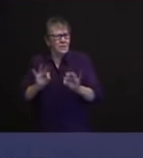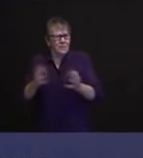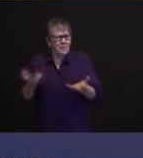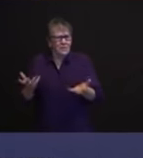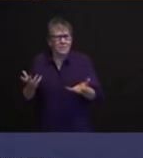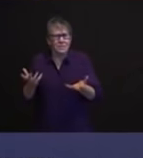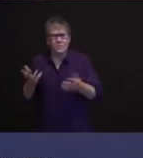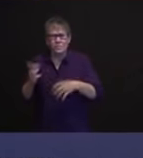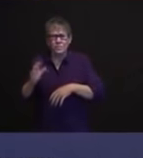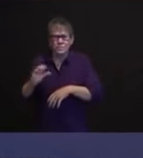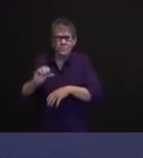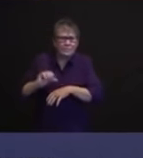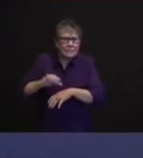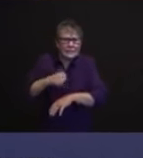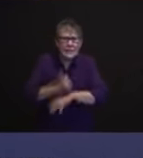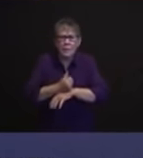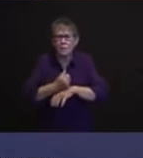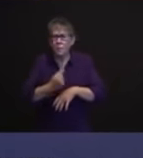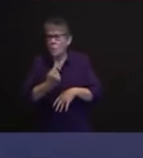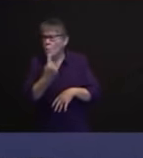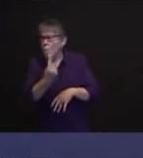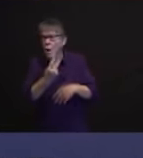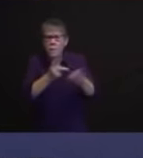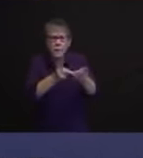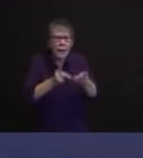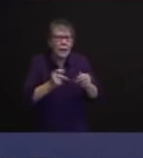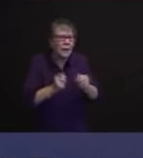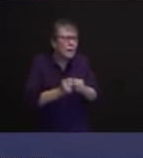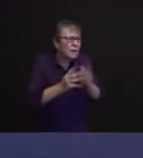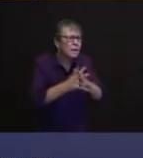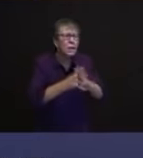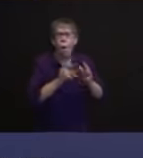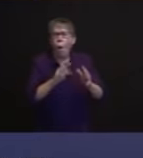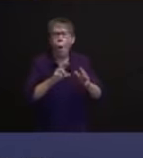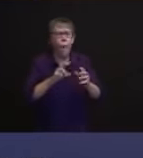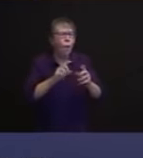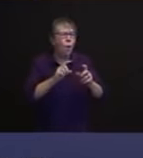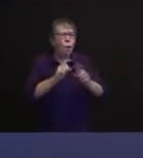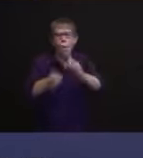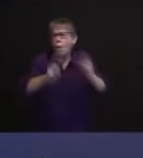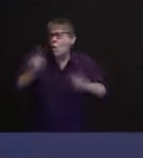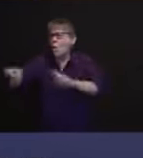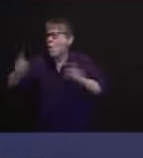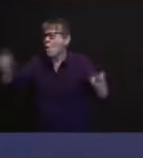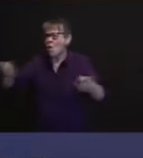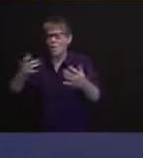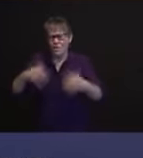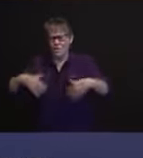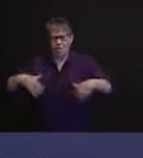or Walgreens, whether it's to your local pharmacy, your federally qualified health center,